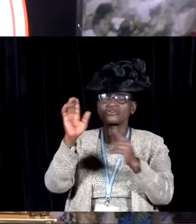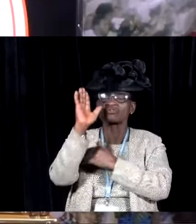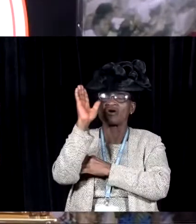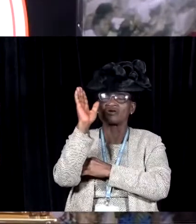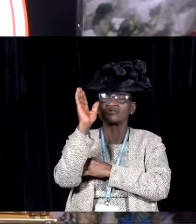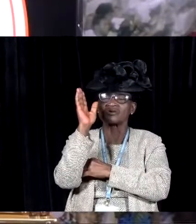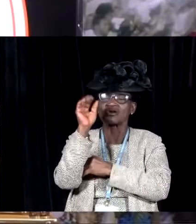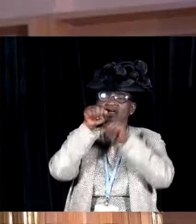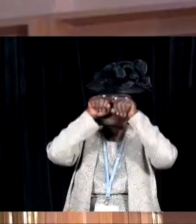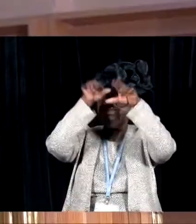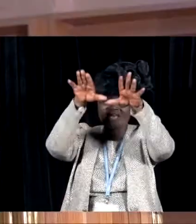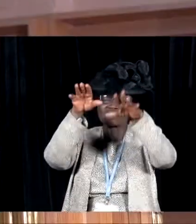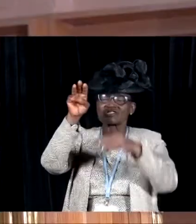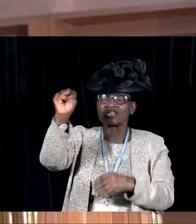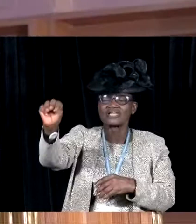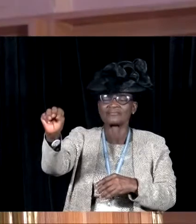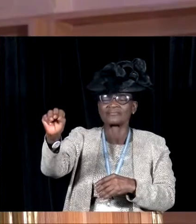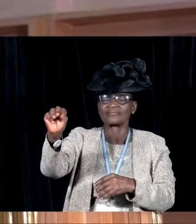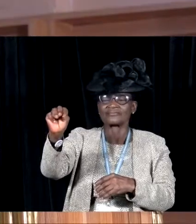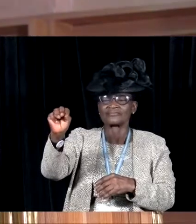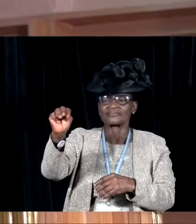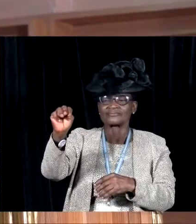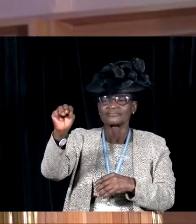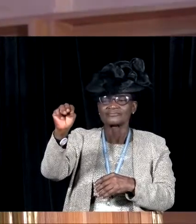God blessed him.